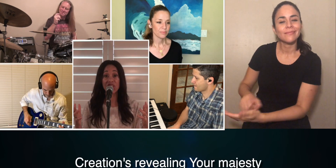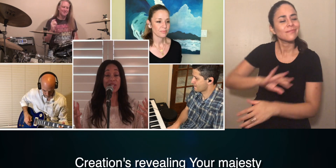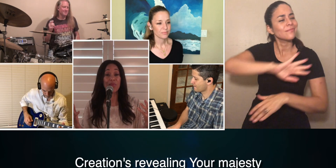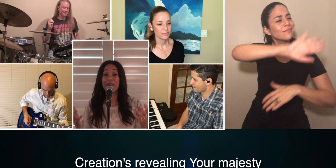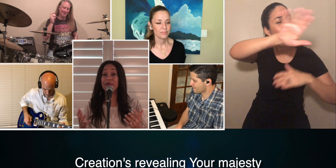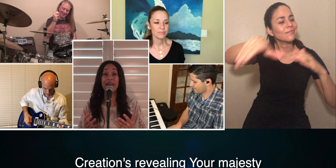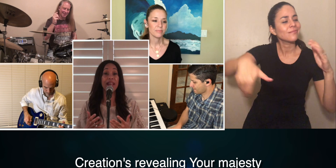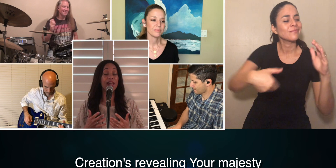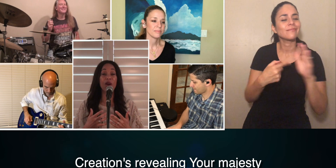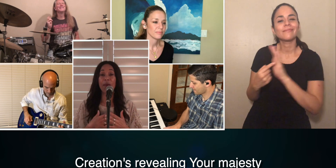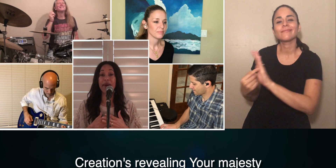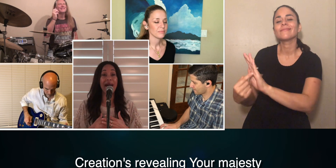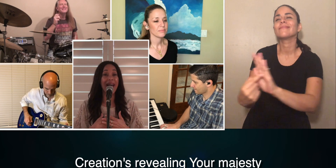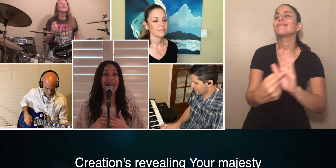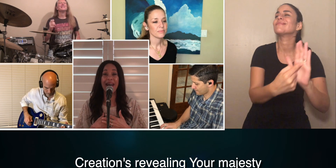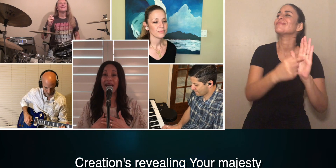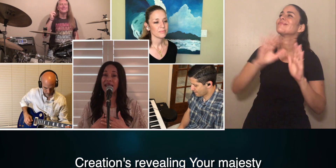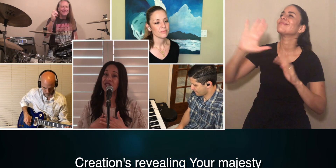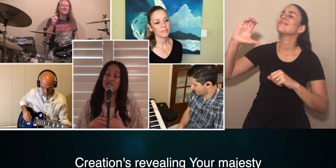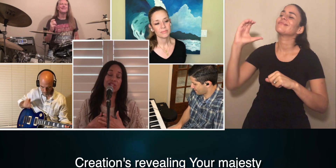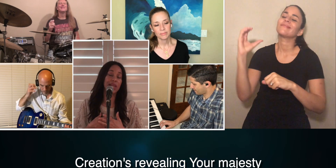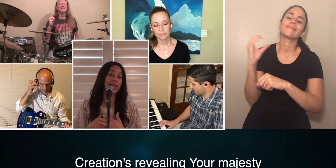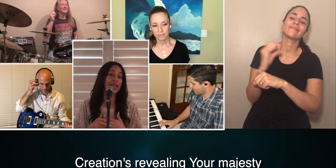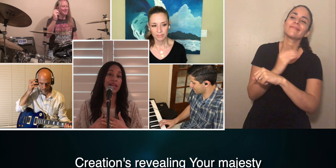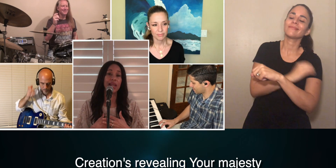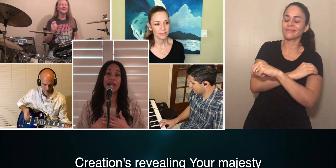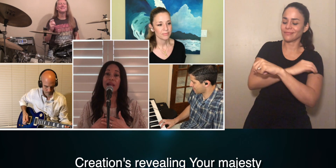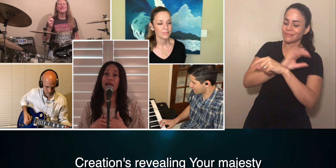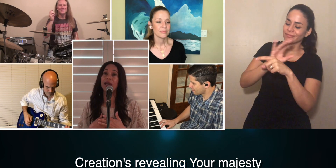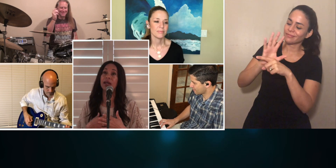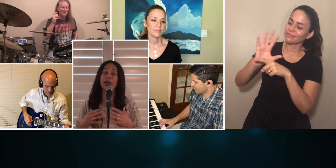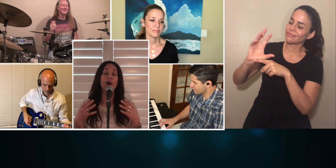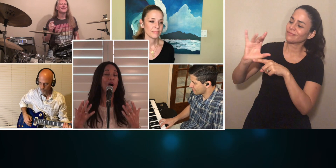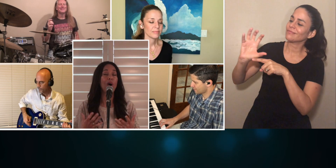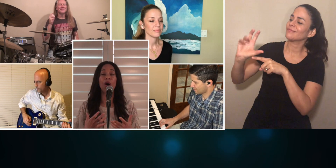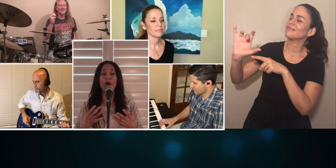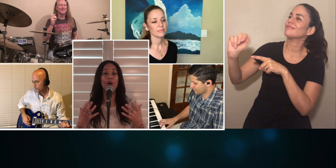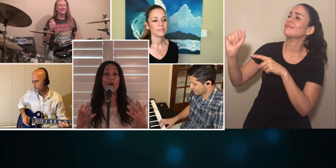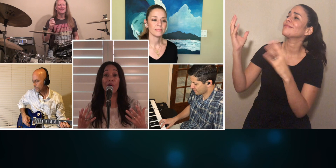sea, creation revealing your majesty.